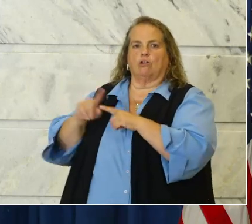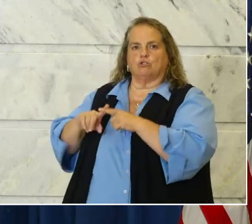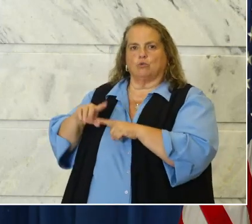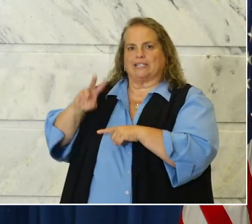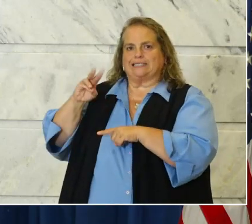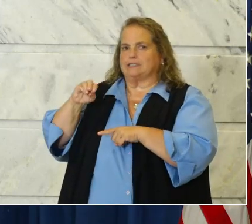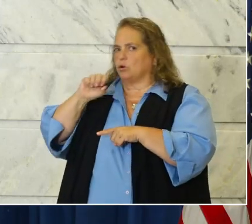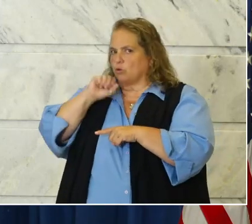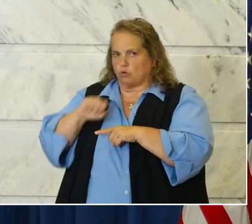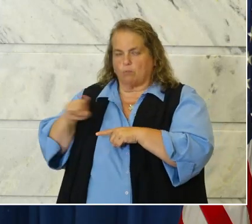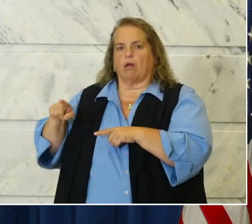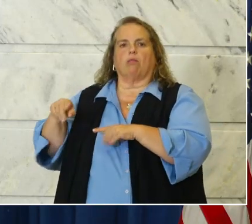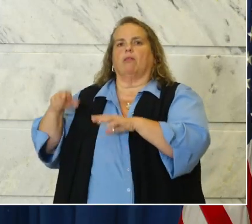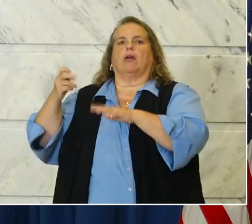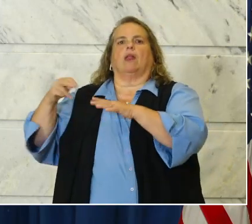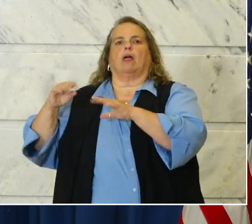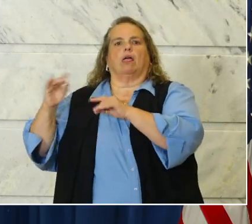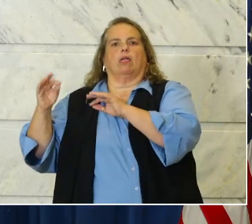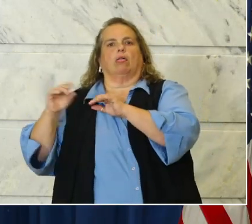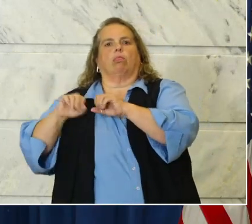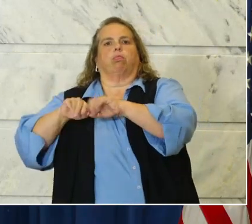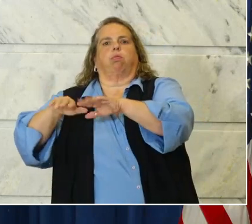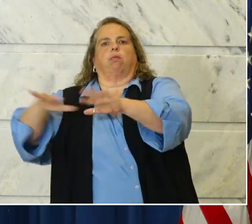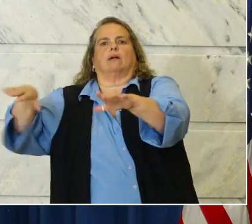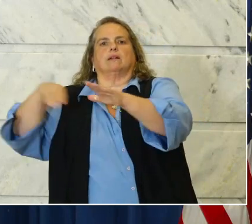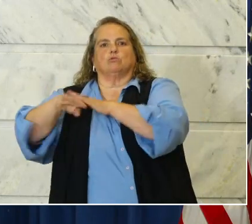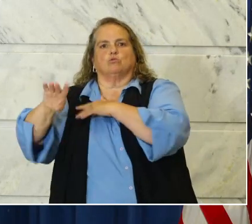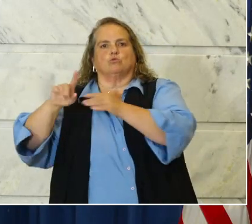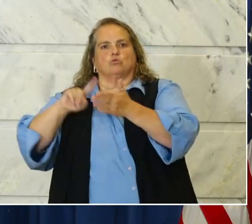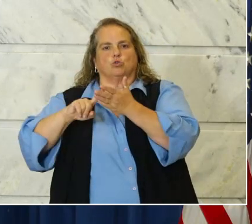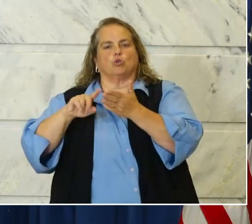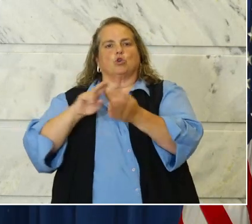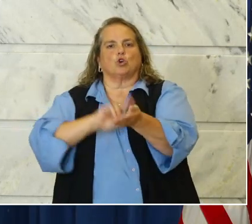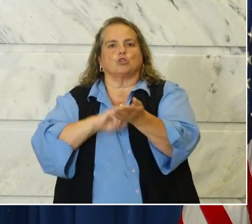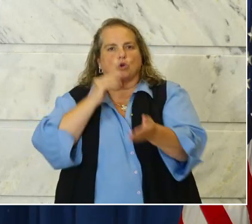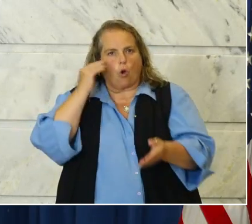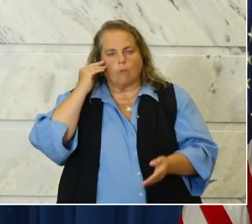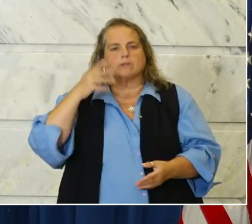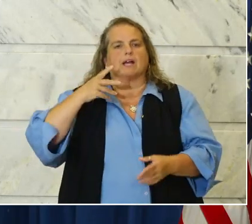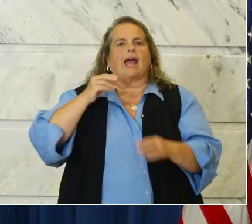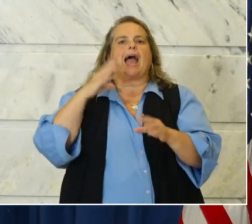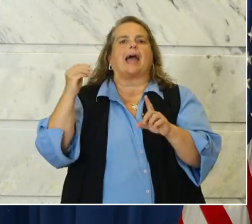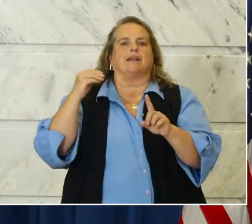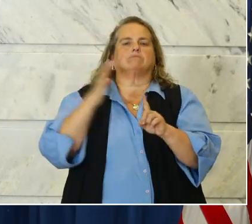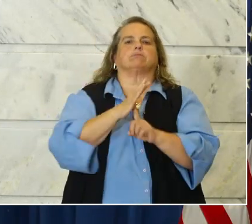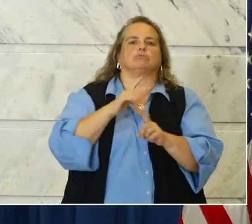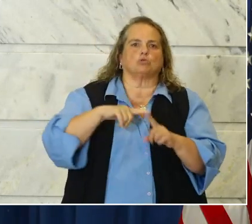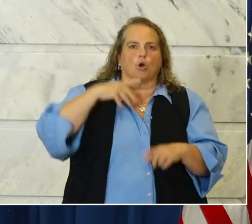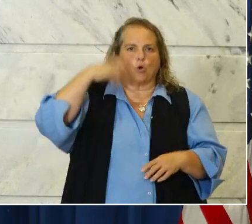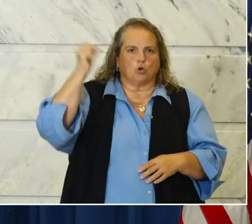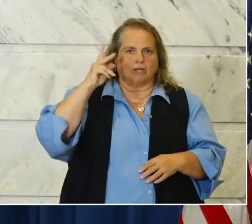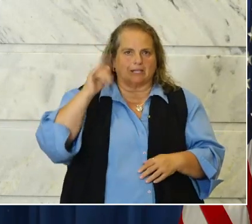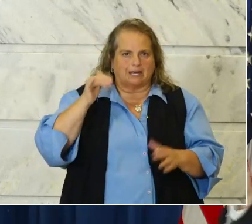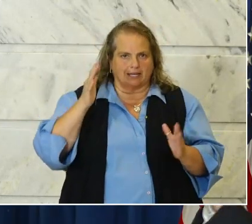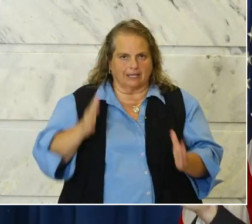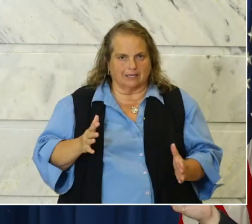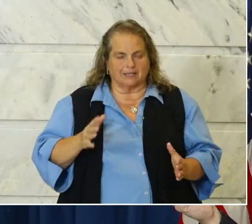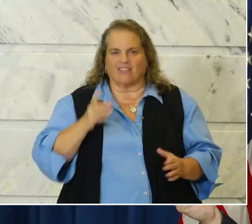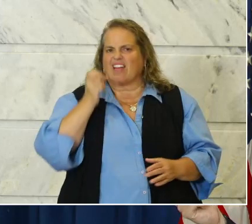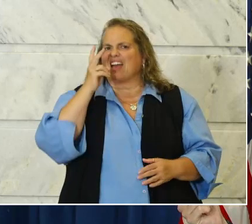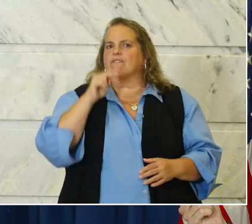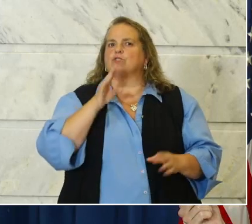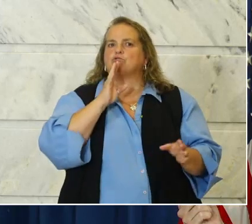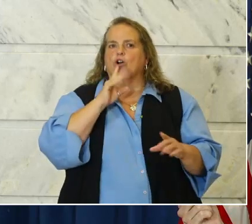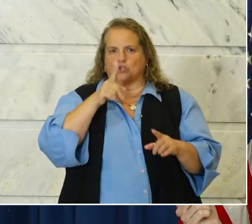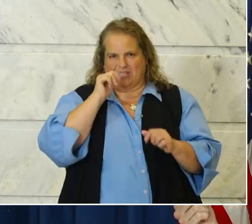age group gets inside long-term care facilities and infects older Kentuckians. And they even talk through the progression of how you can see